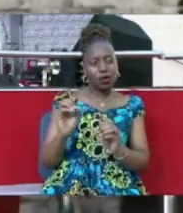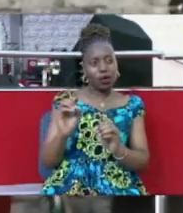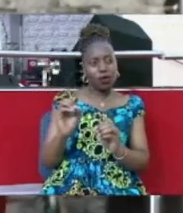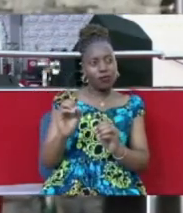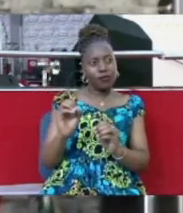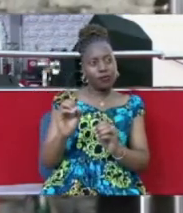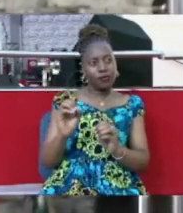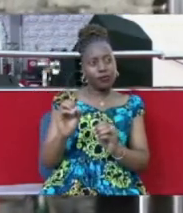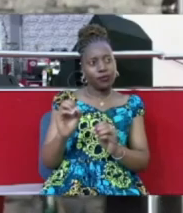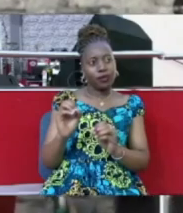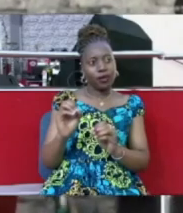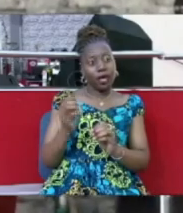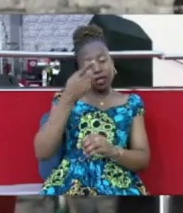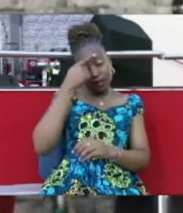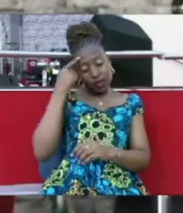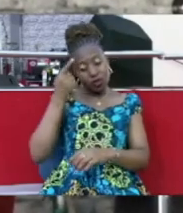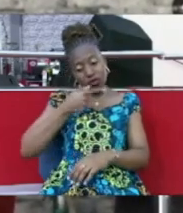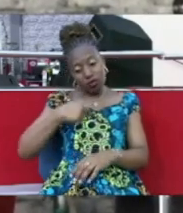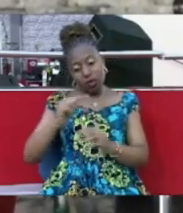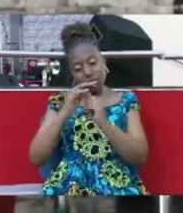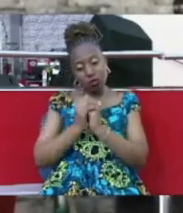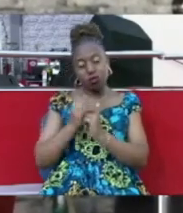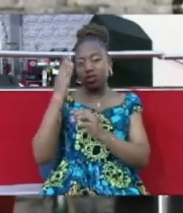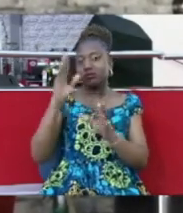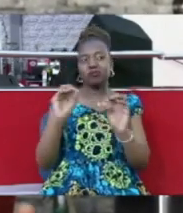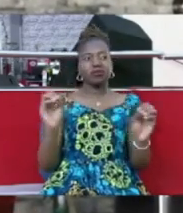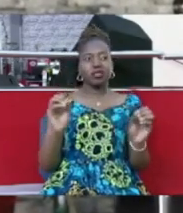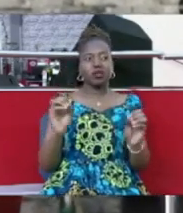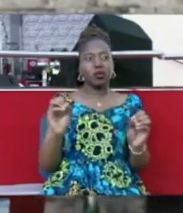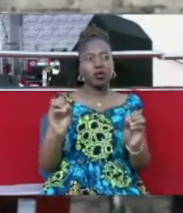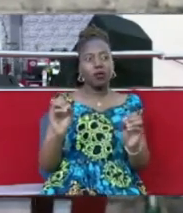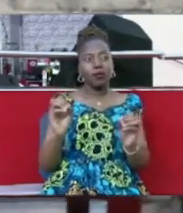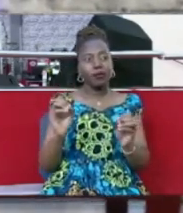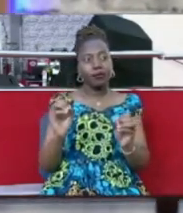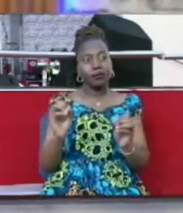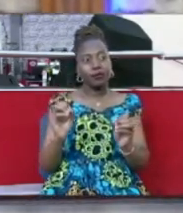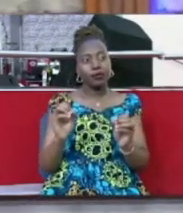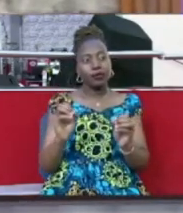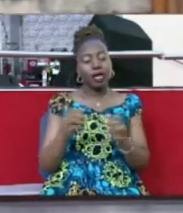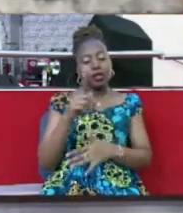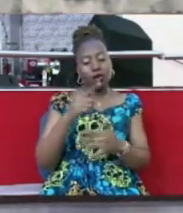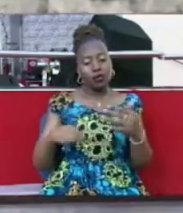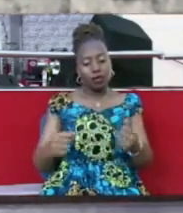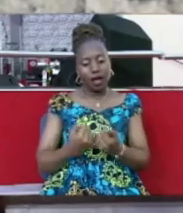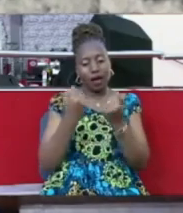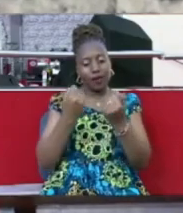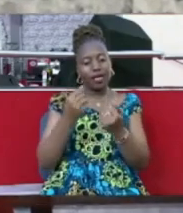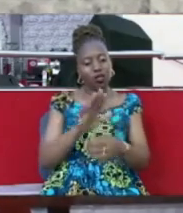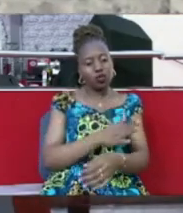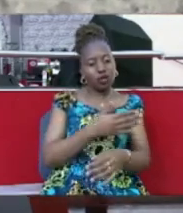yetu? Je, tunamwabudu nani? Hallelujah. Amen. What happened to the songs? So